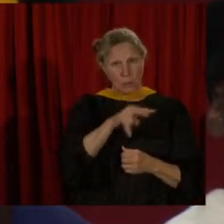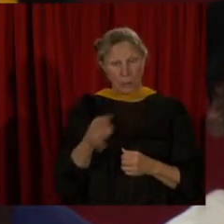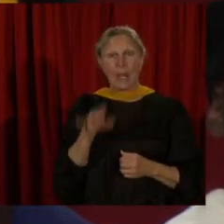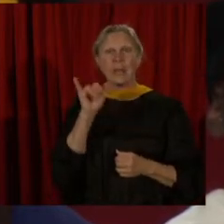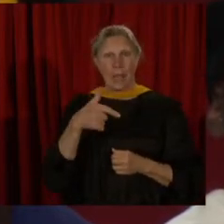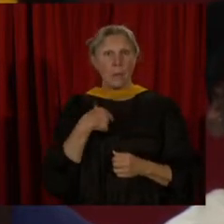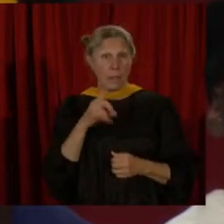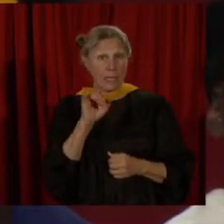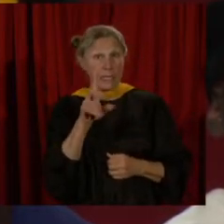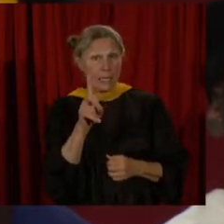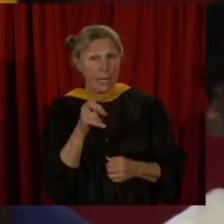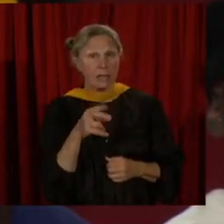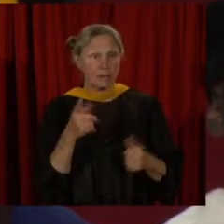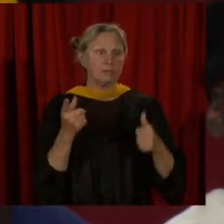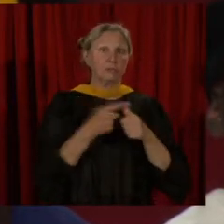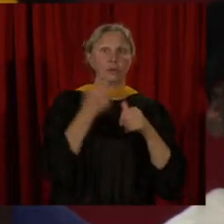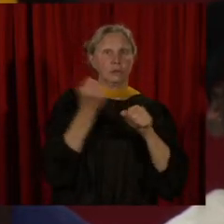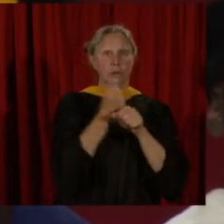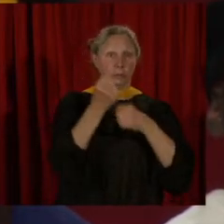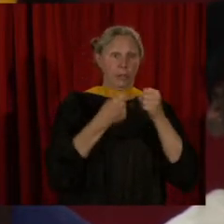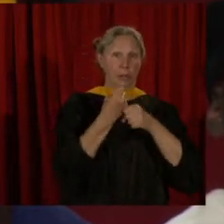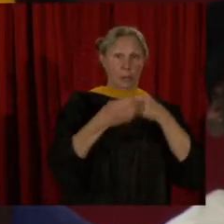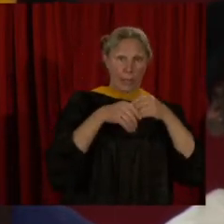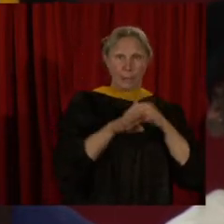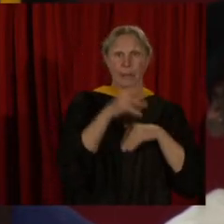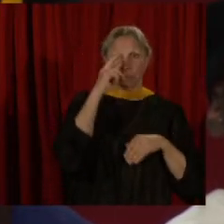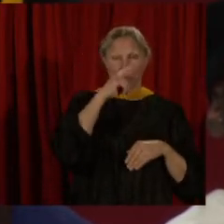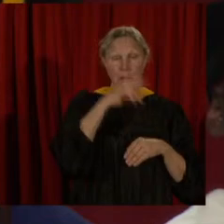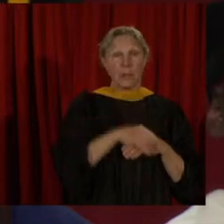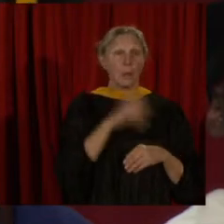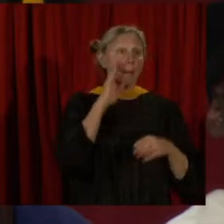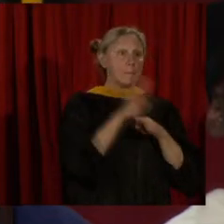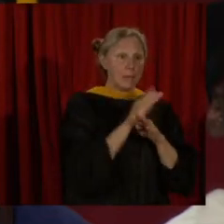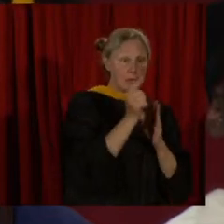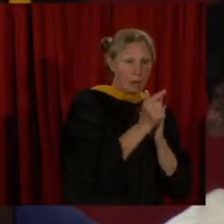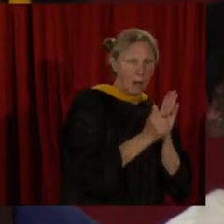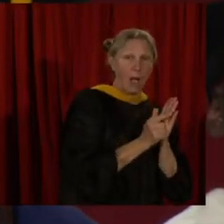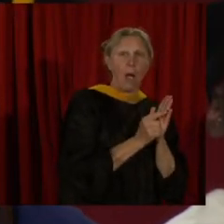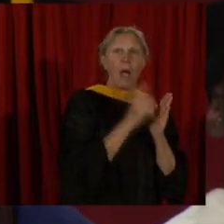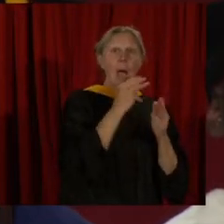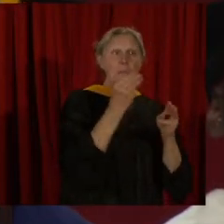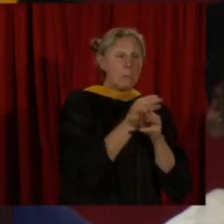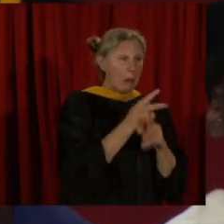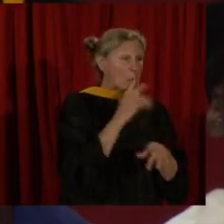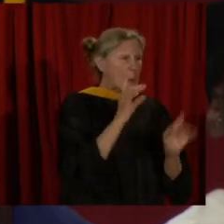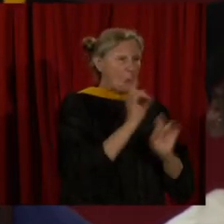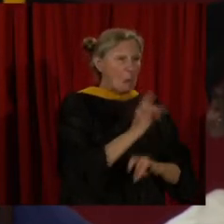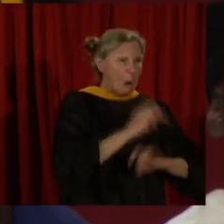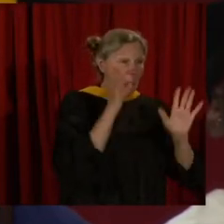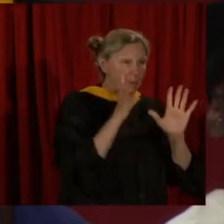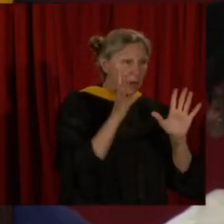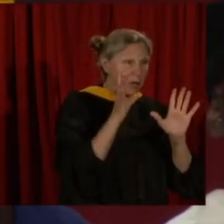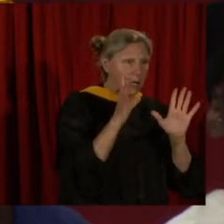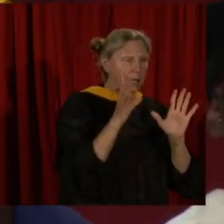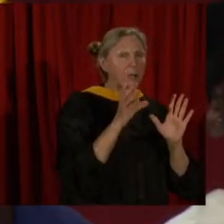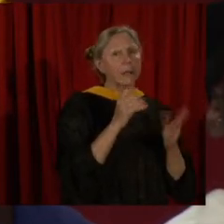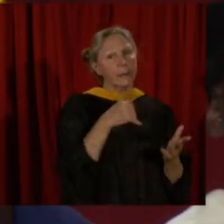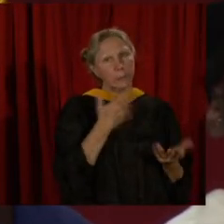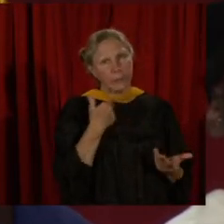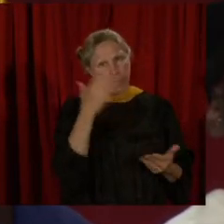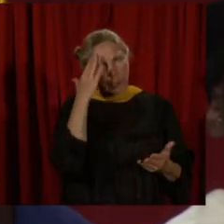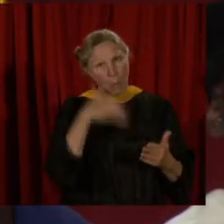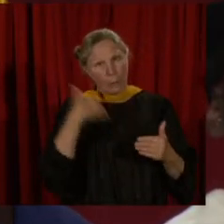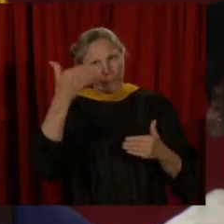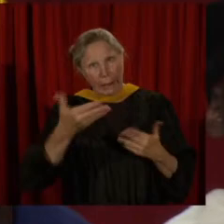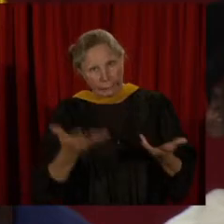what we did our freshman year. We thought business law and finite math were the hardest classes ever, if only we knew what was